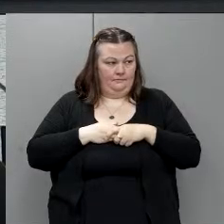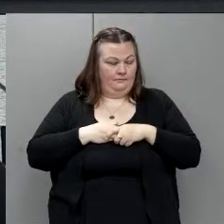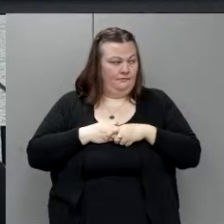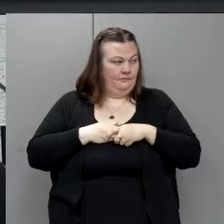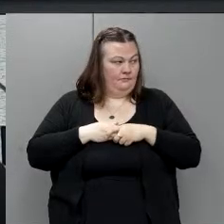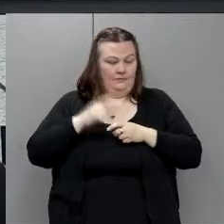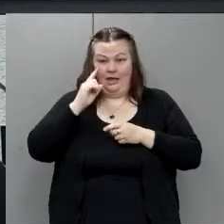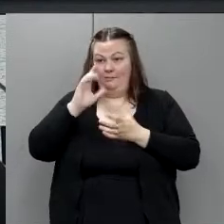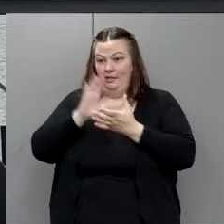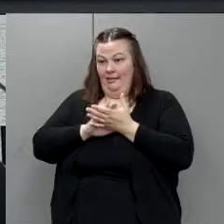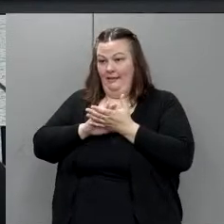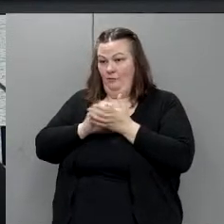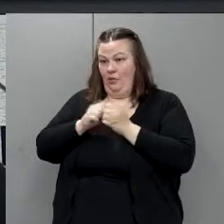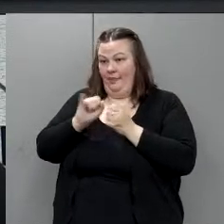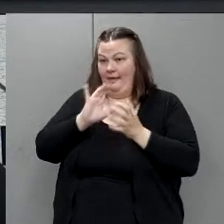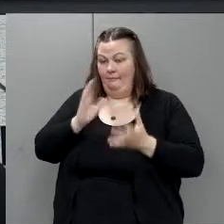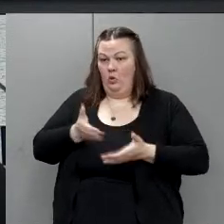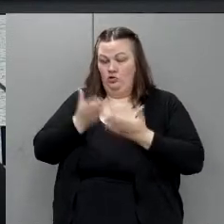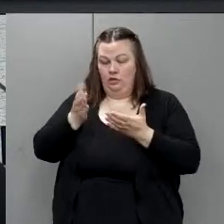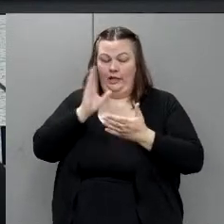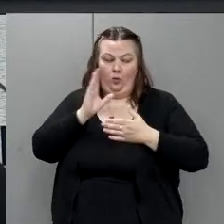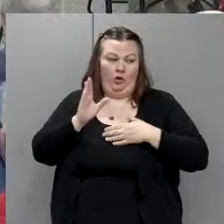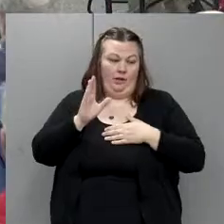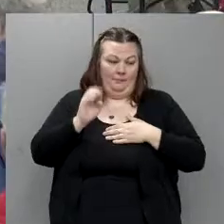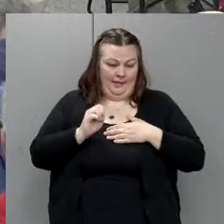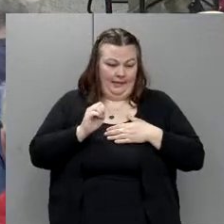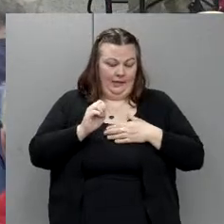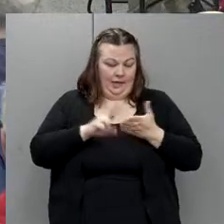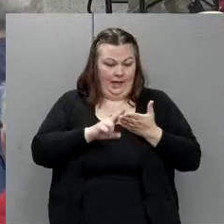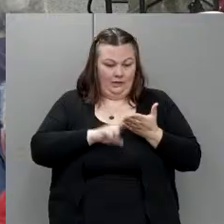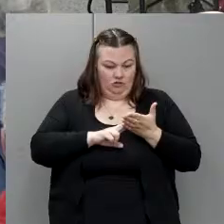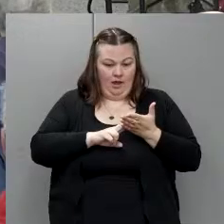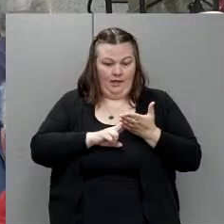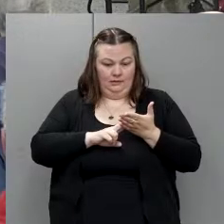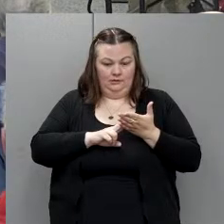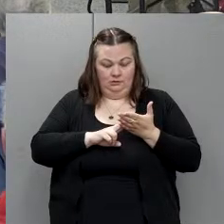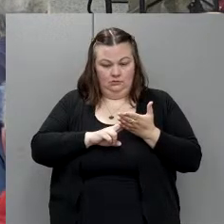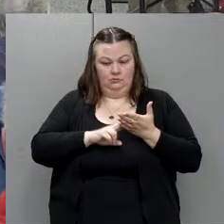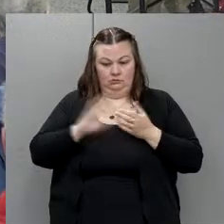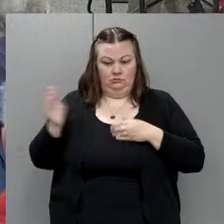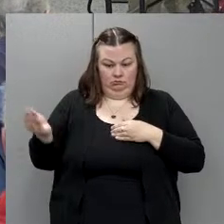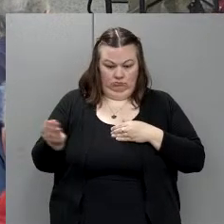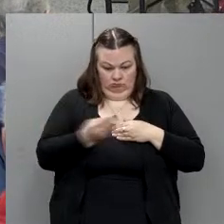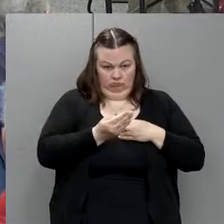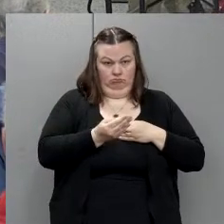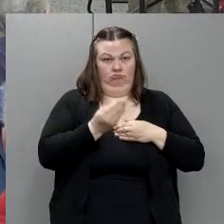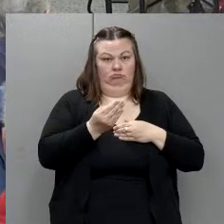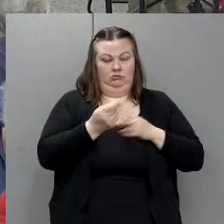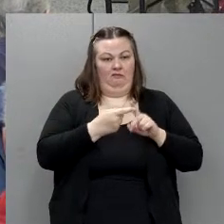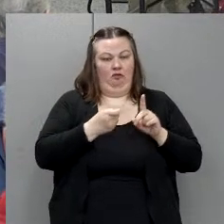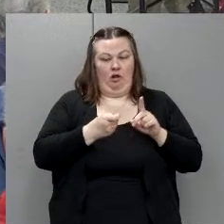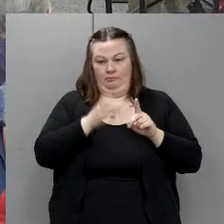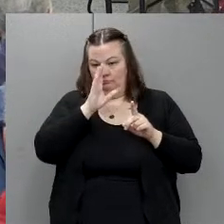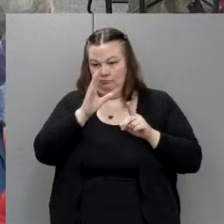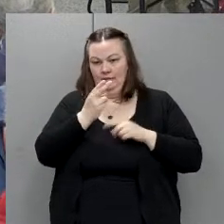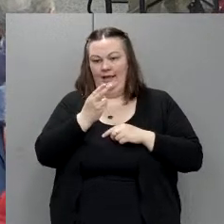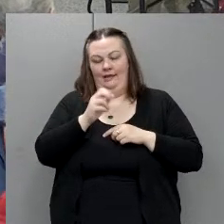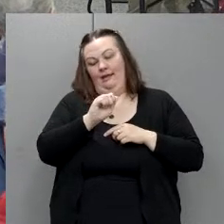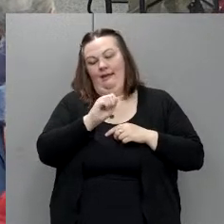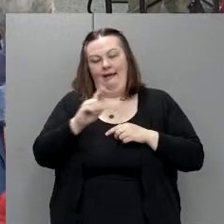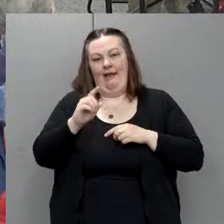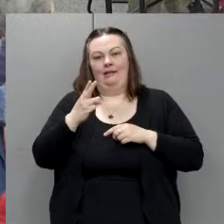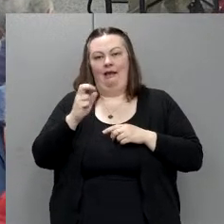I believe with that motion, it would be the contract that, as it came from the ad hoc